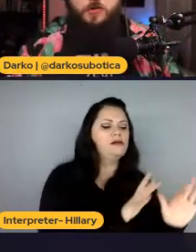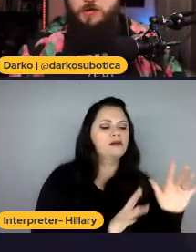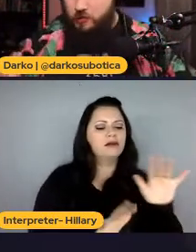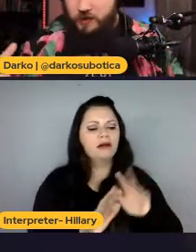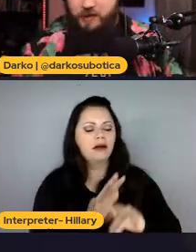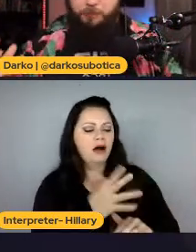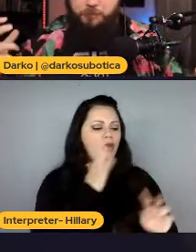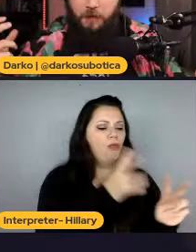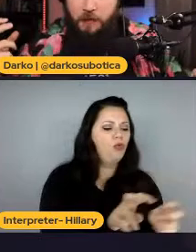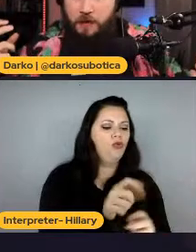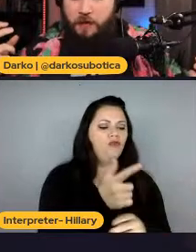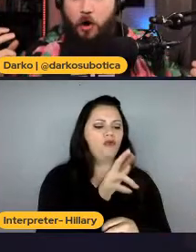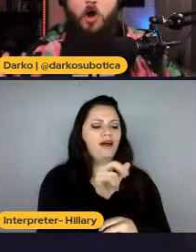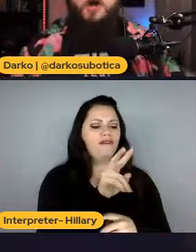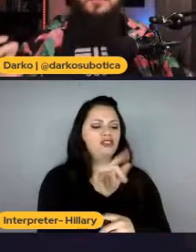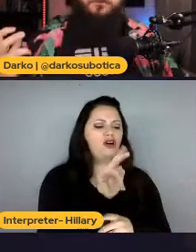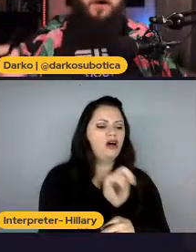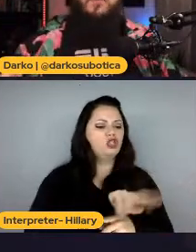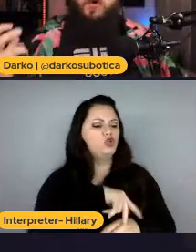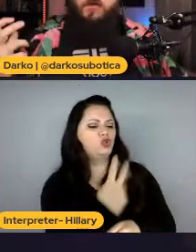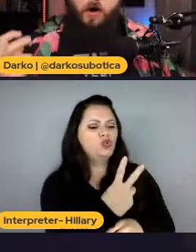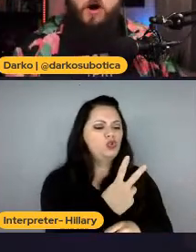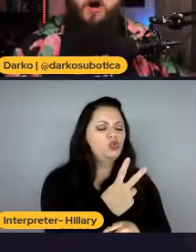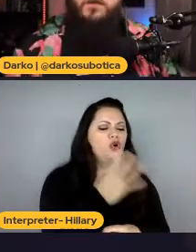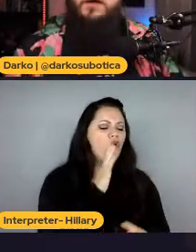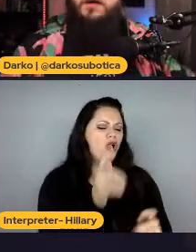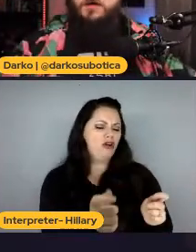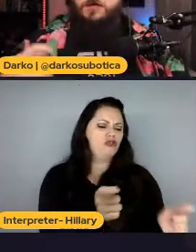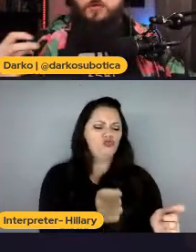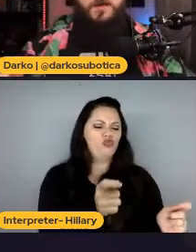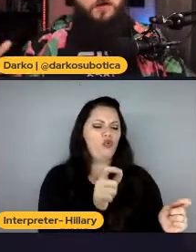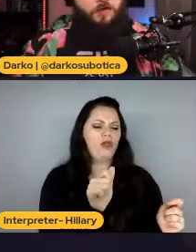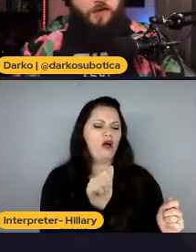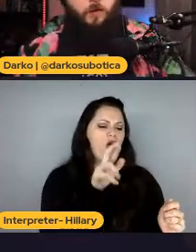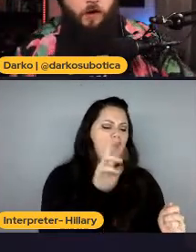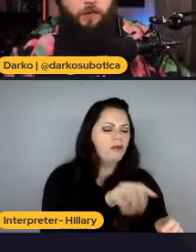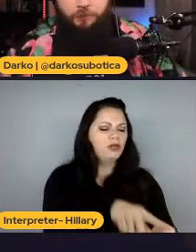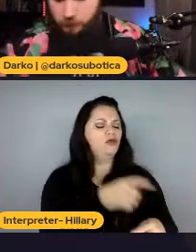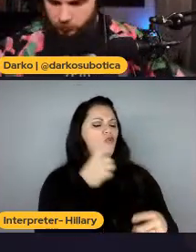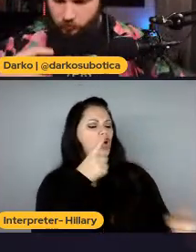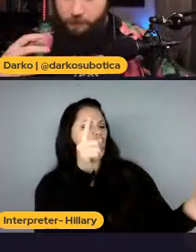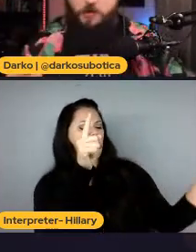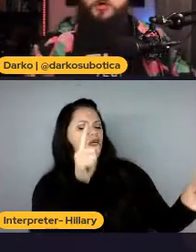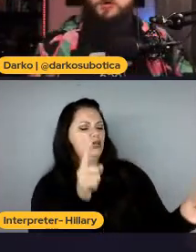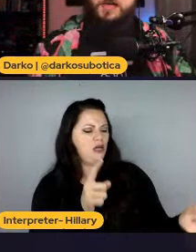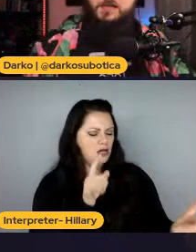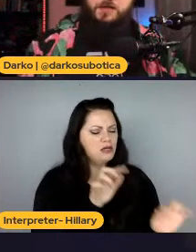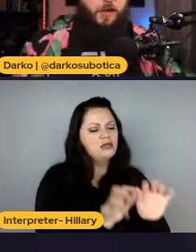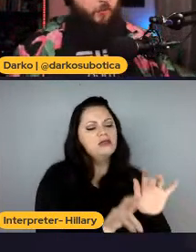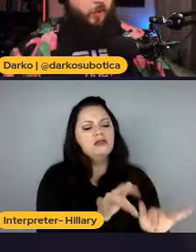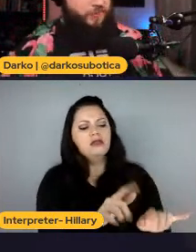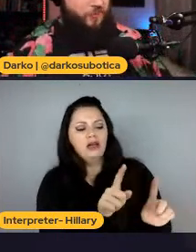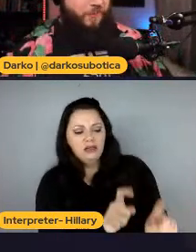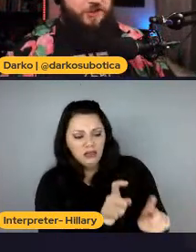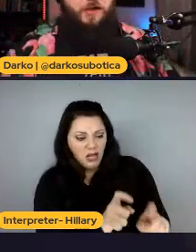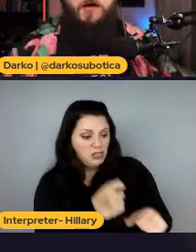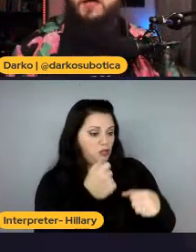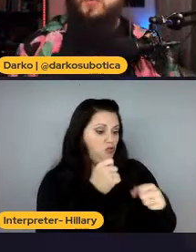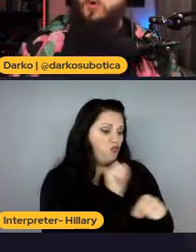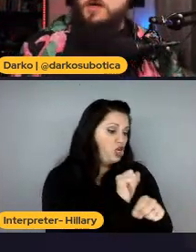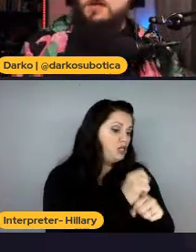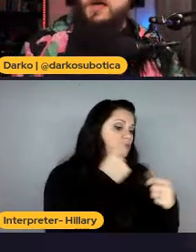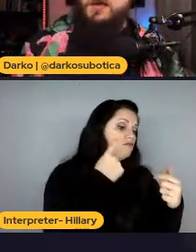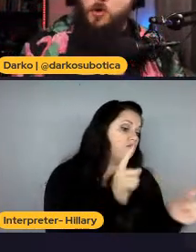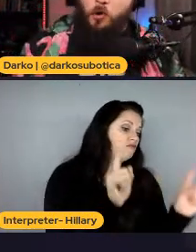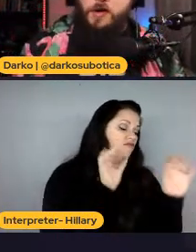Graviton 2. You're going to harness the power of ARM to make your things work. You make sure you test it. It works on your machine.